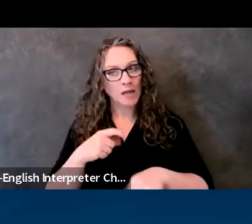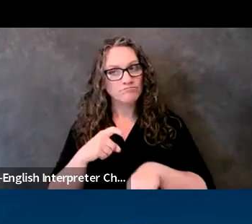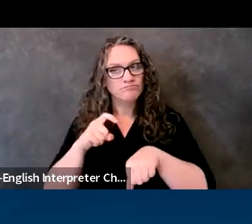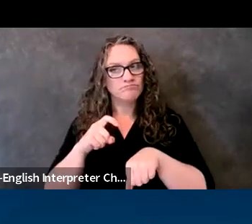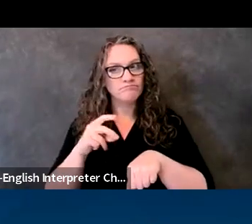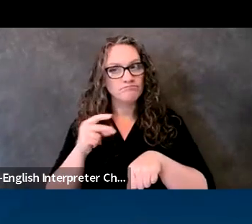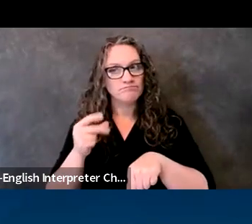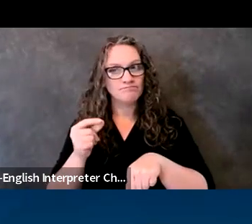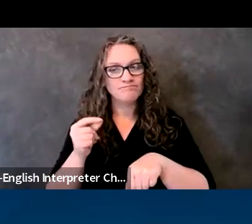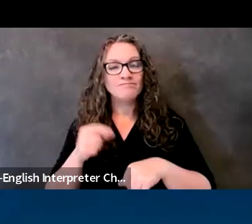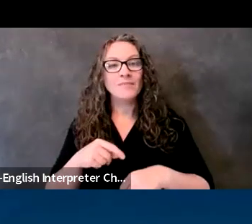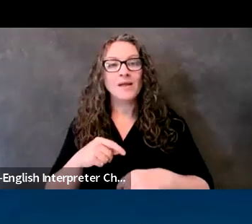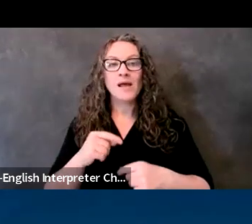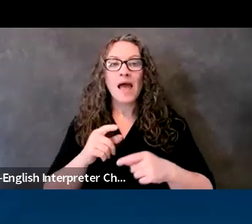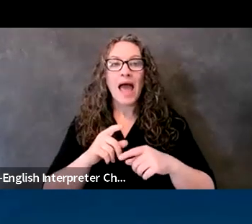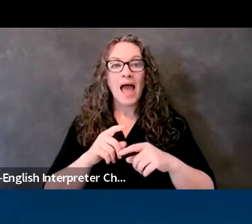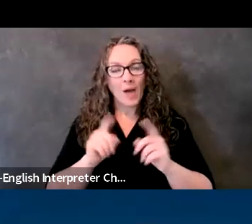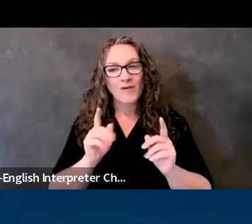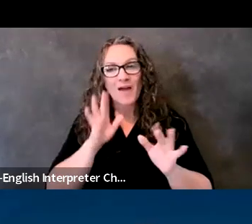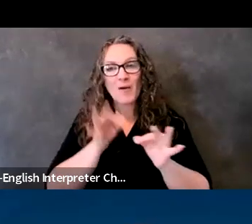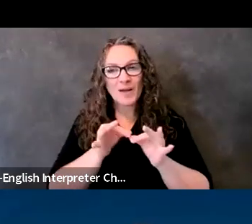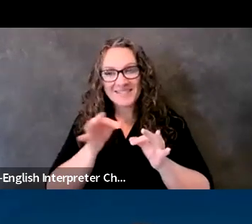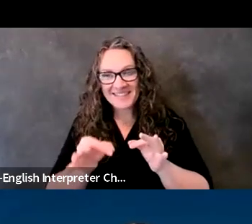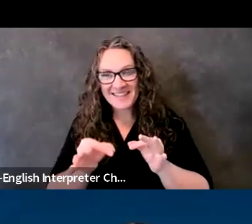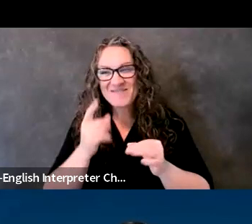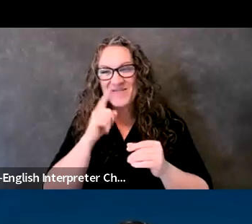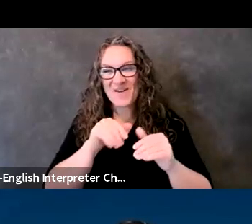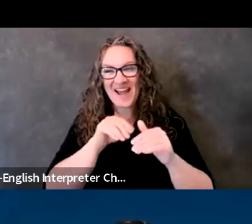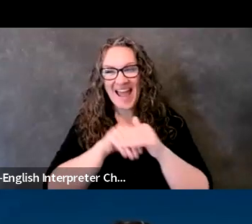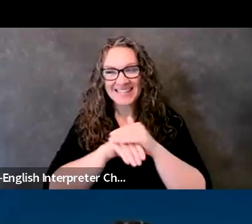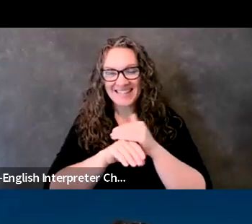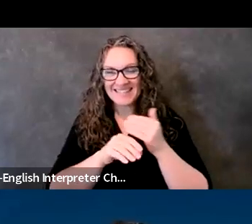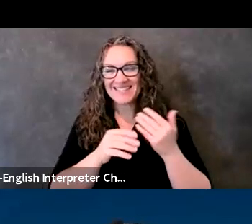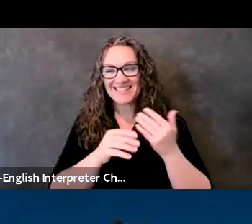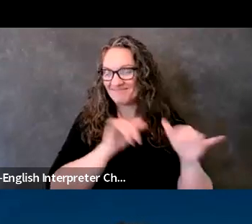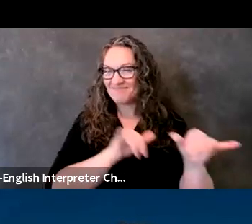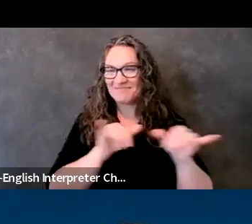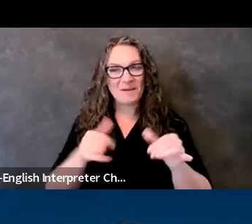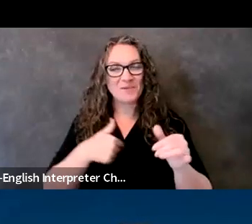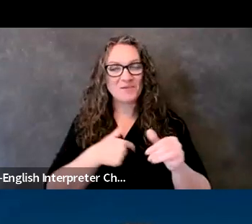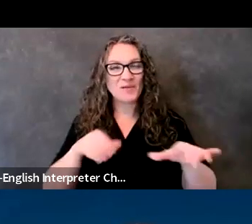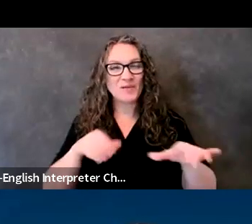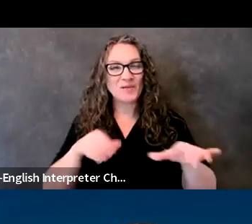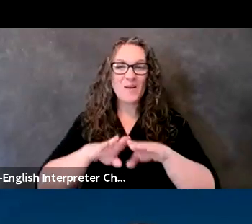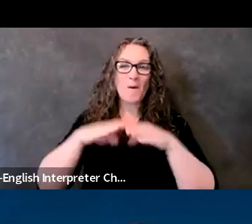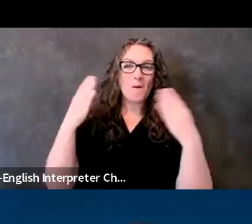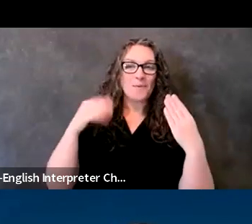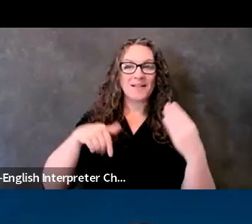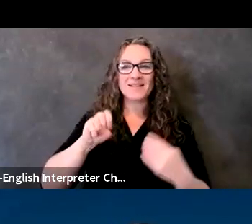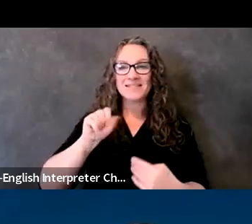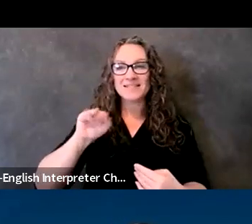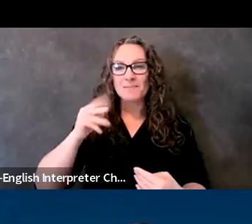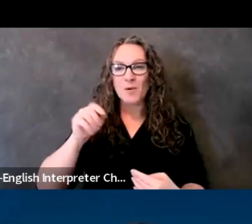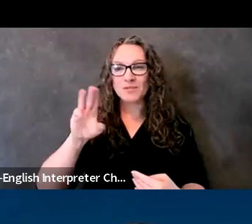punctual, but however, I will delay for accessibility as we did at the beginning of this symposium.